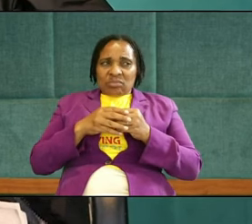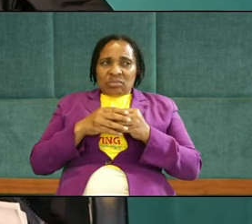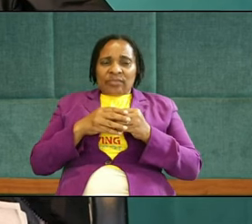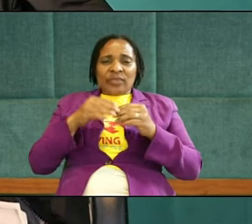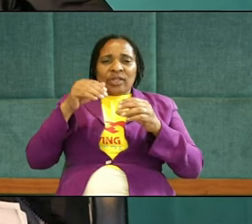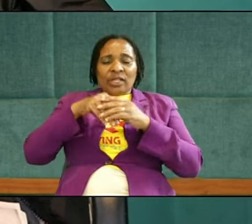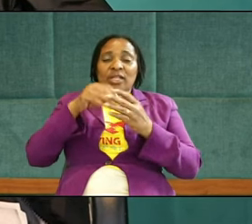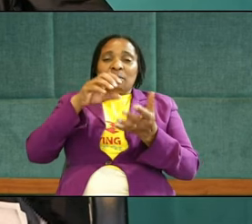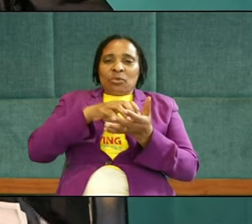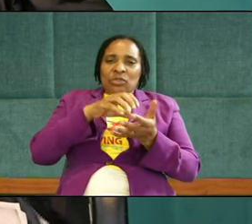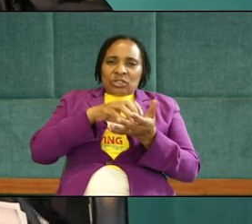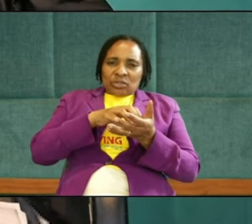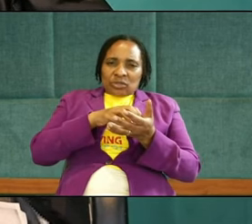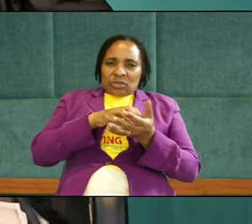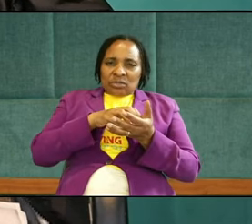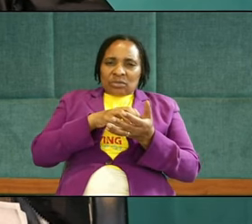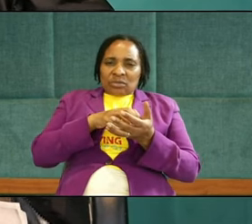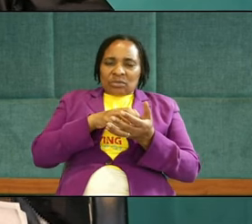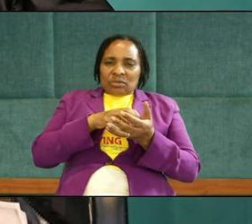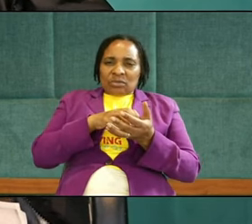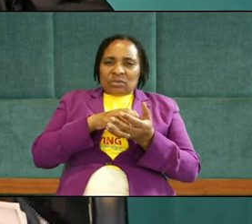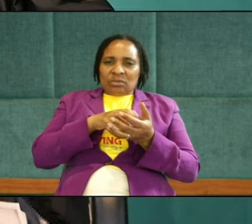when you're in that position.